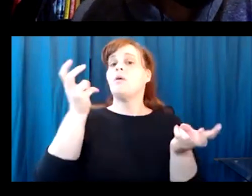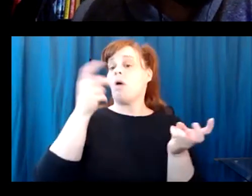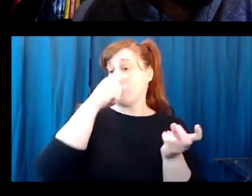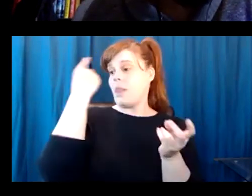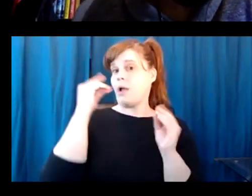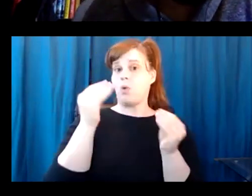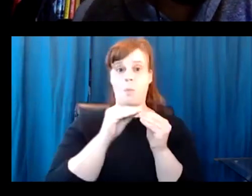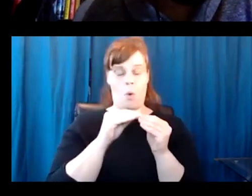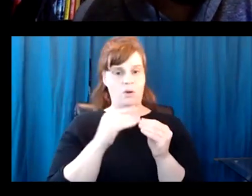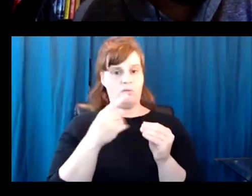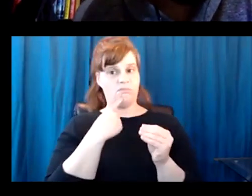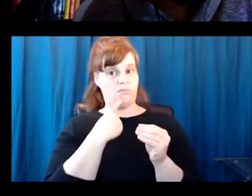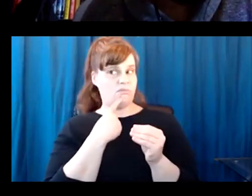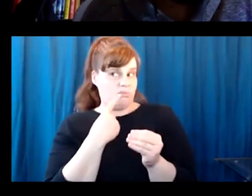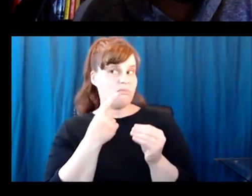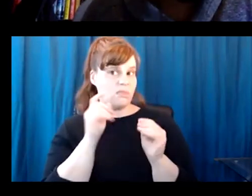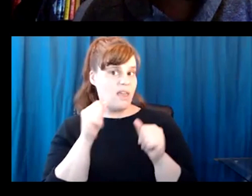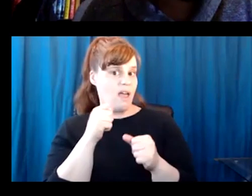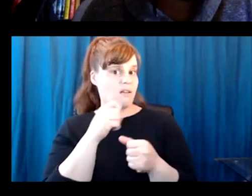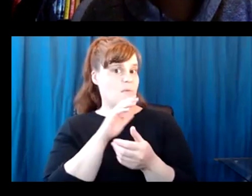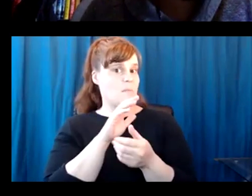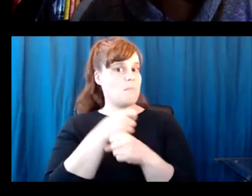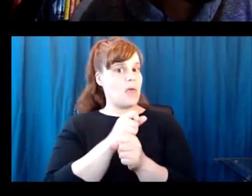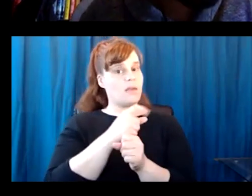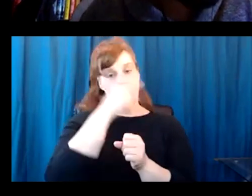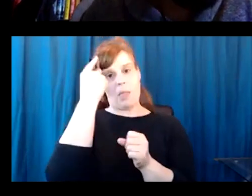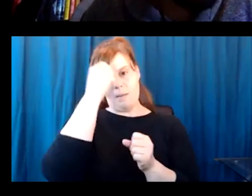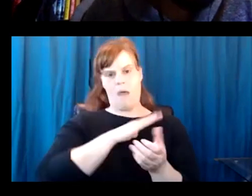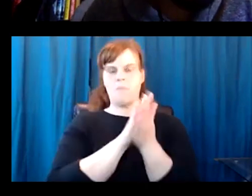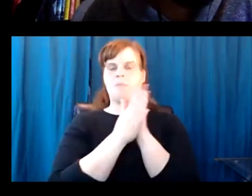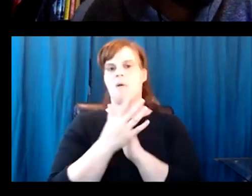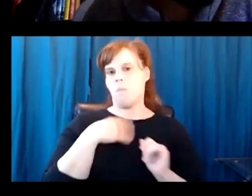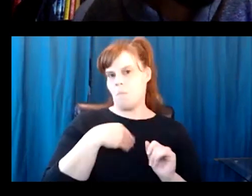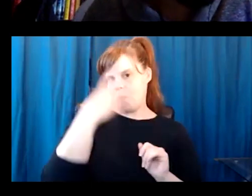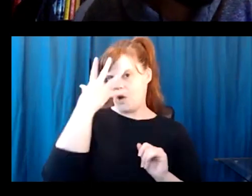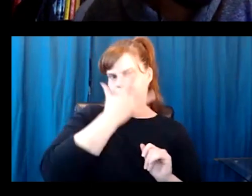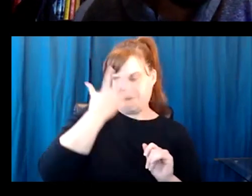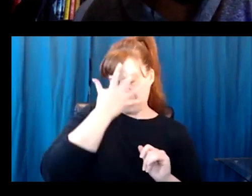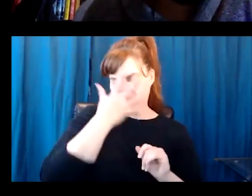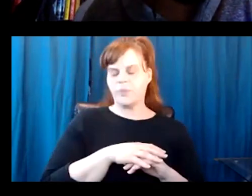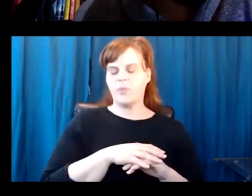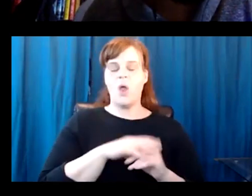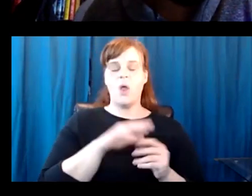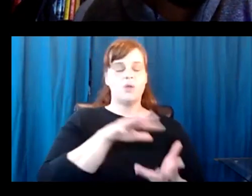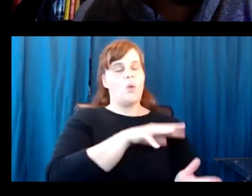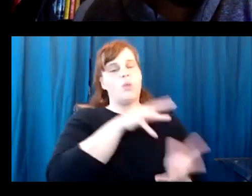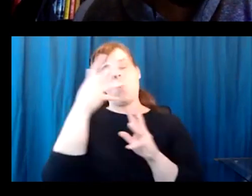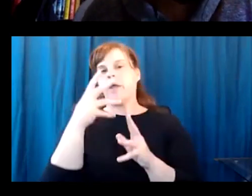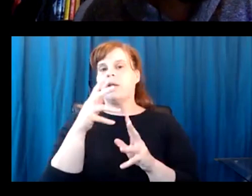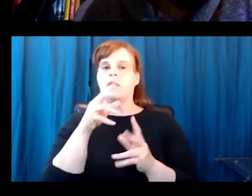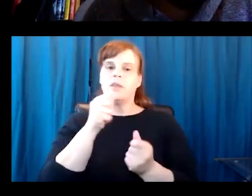a black man white. The scientific procedure grows in popularity, throwing the social and economic order of the